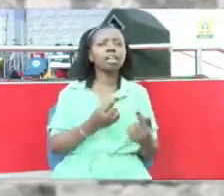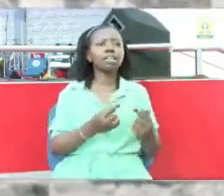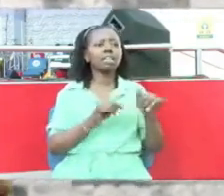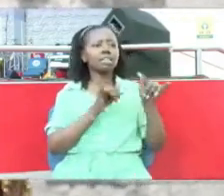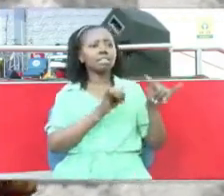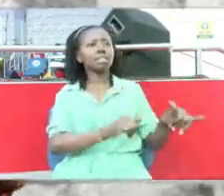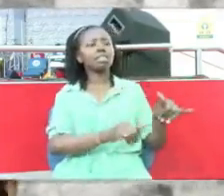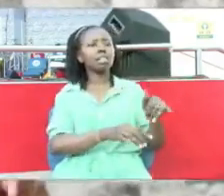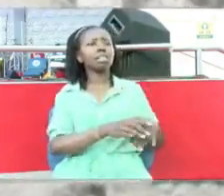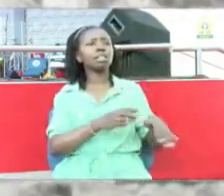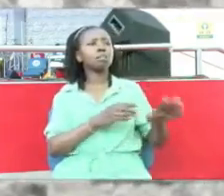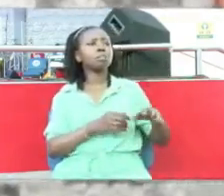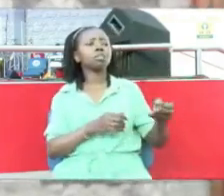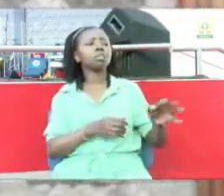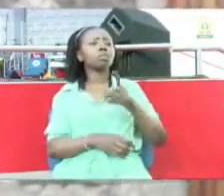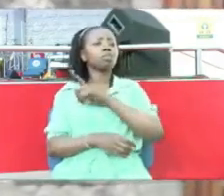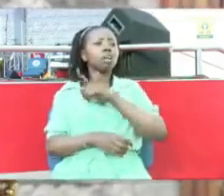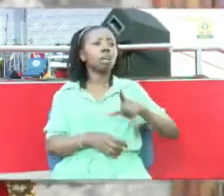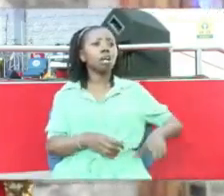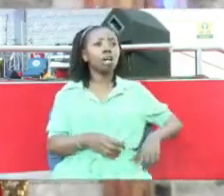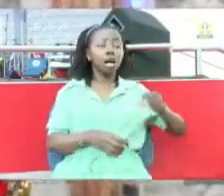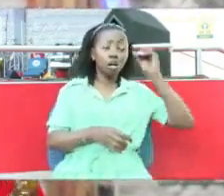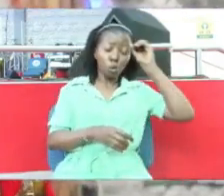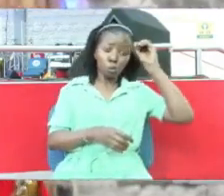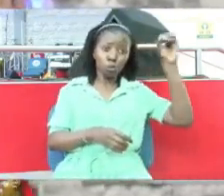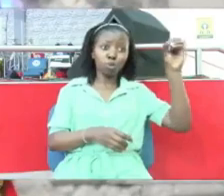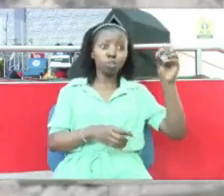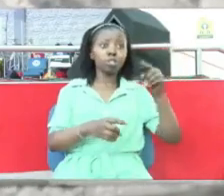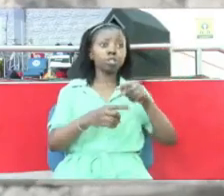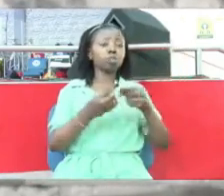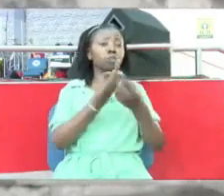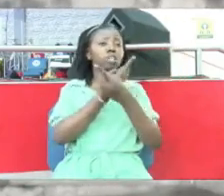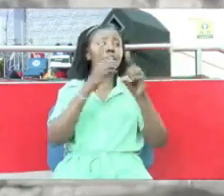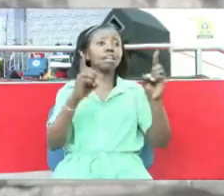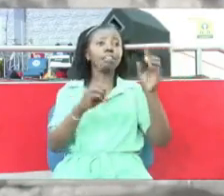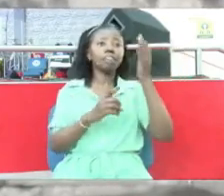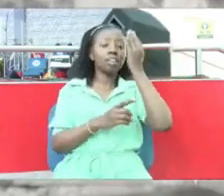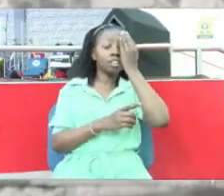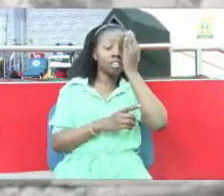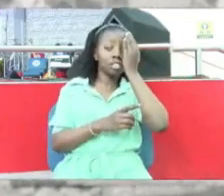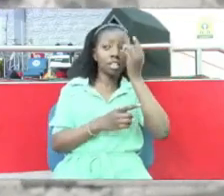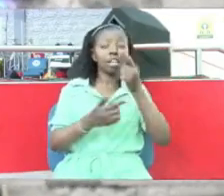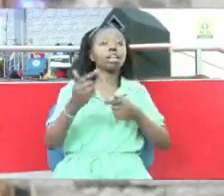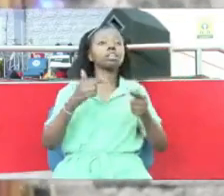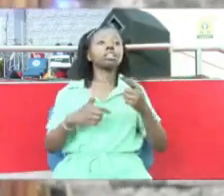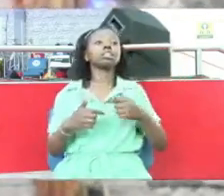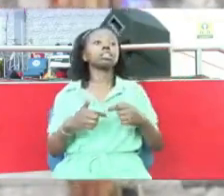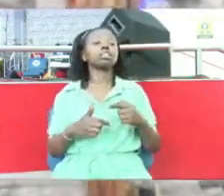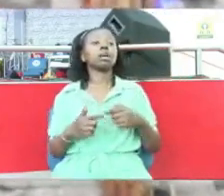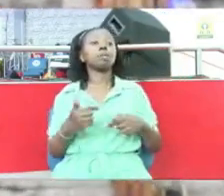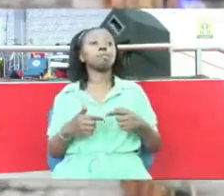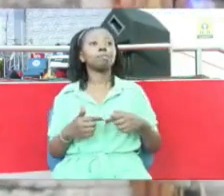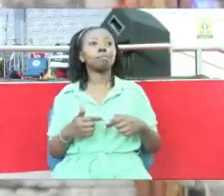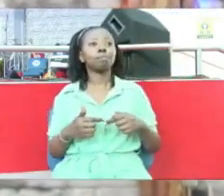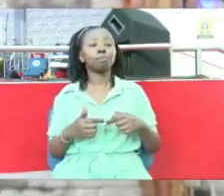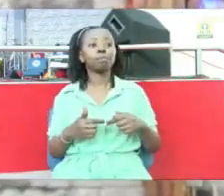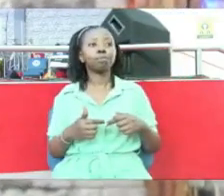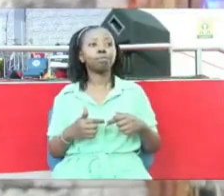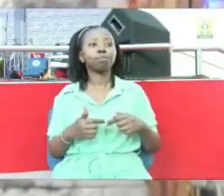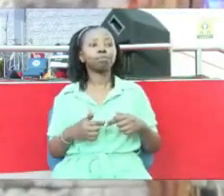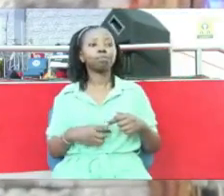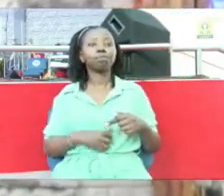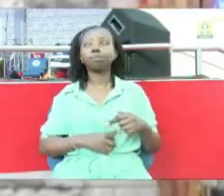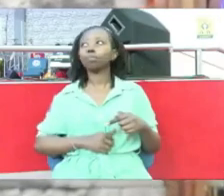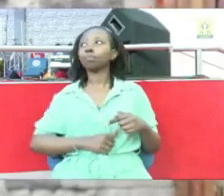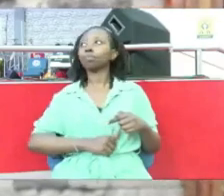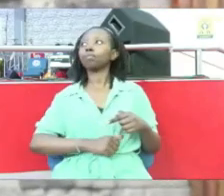An opportunity to deliver the Israelites came forth. Musa wakati alikuwa kwenye kichaka kilichokuwa kinateketea, aliweza